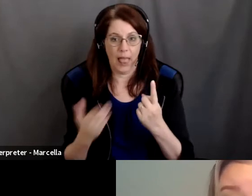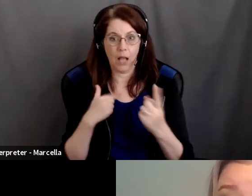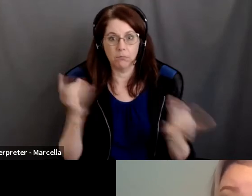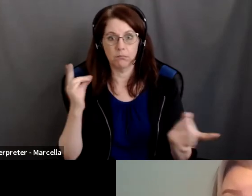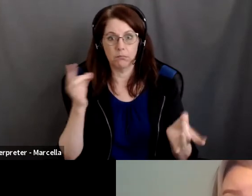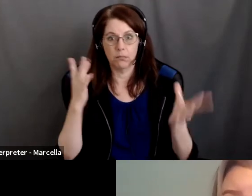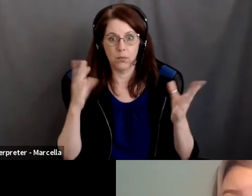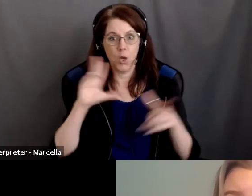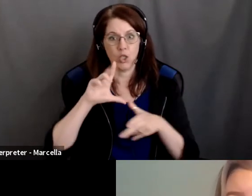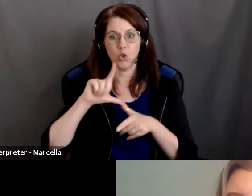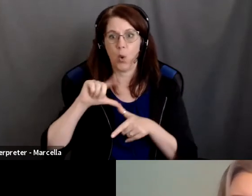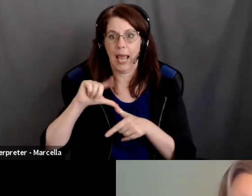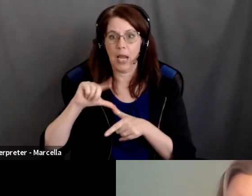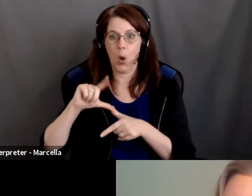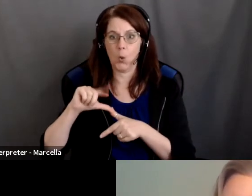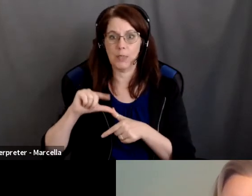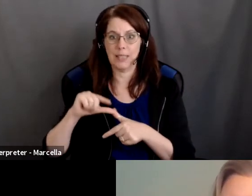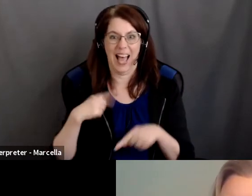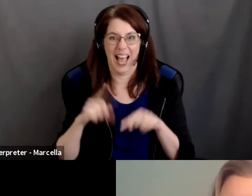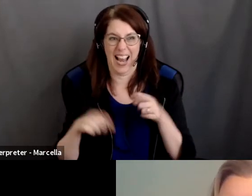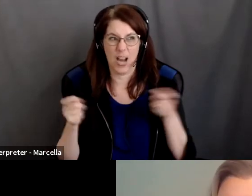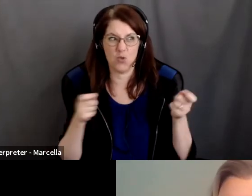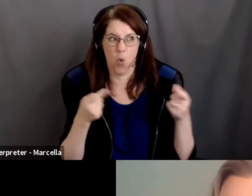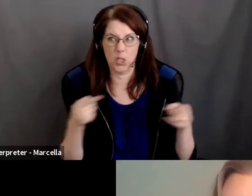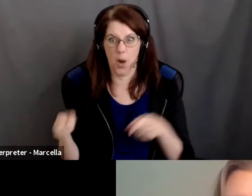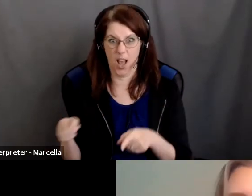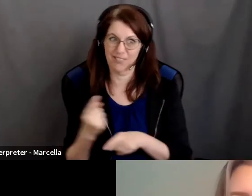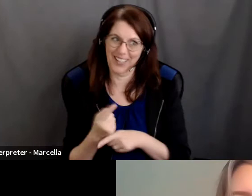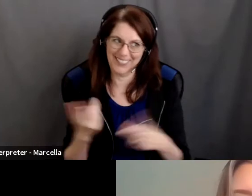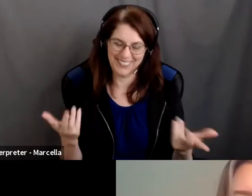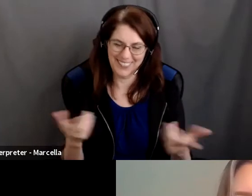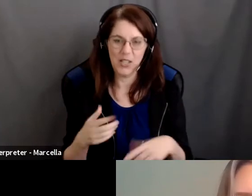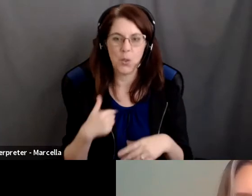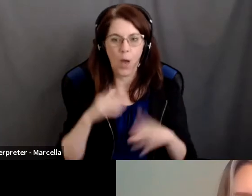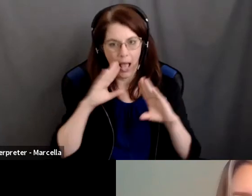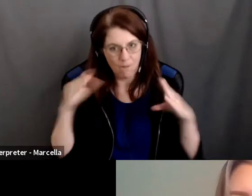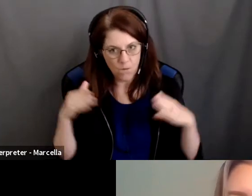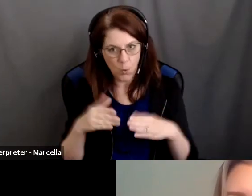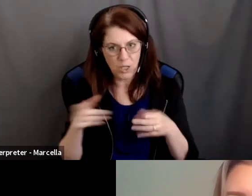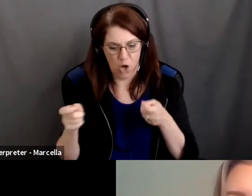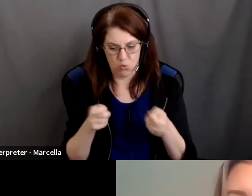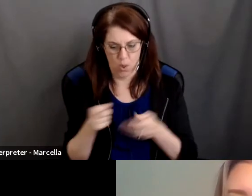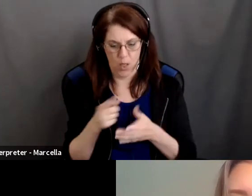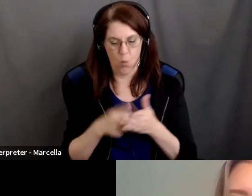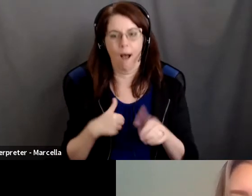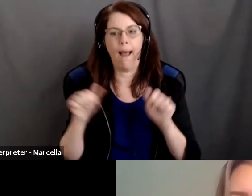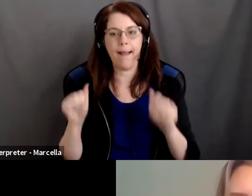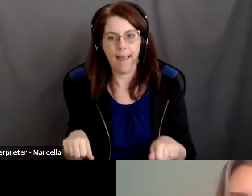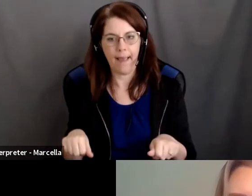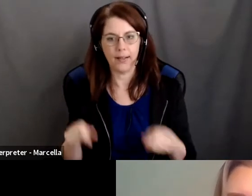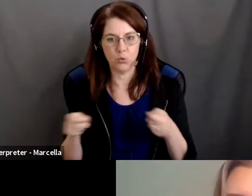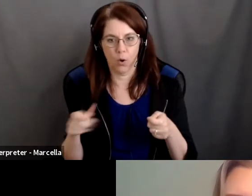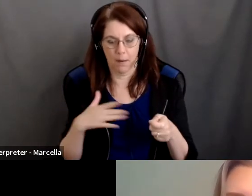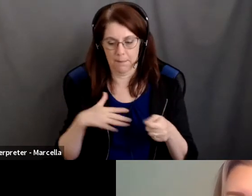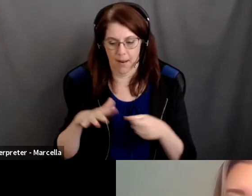of are tornadoes because I can't control what's going on, right? So I focus on controlling what I can, which is the